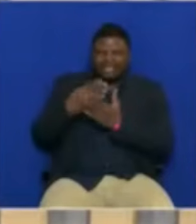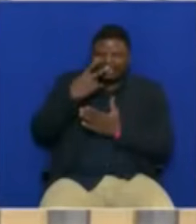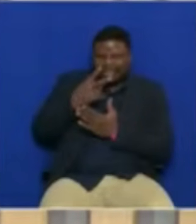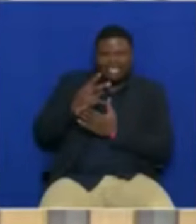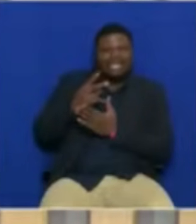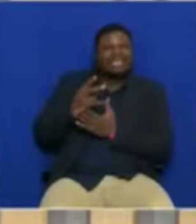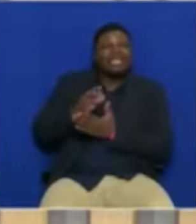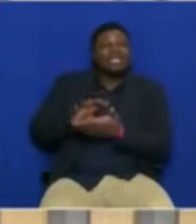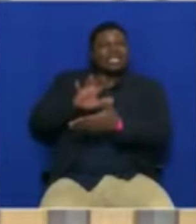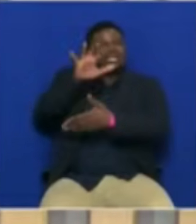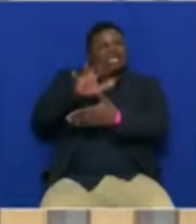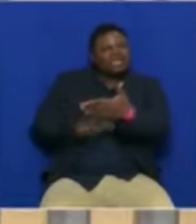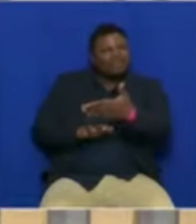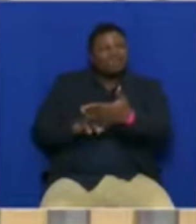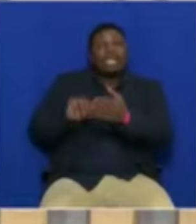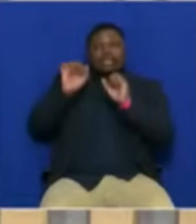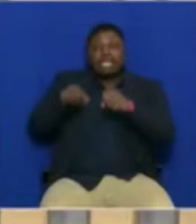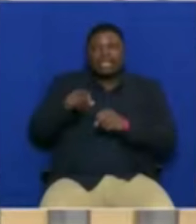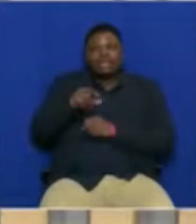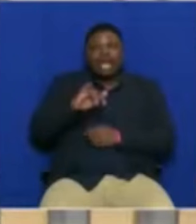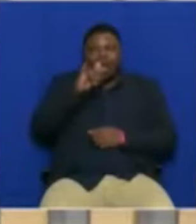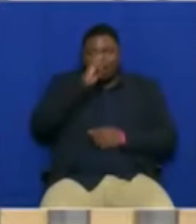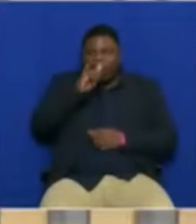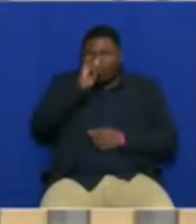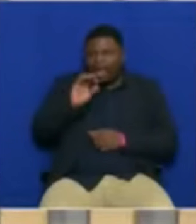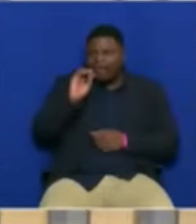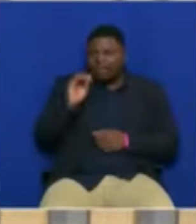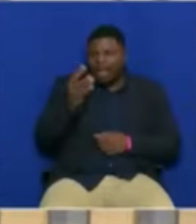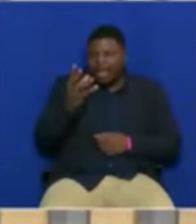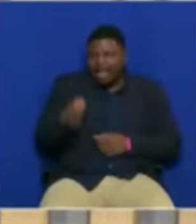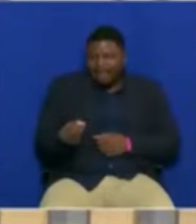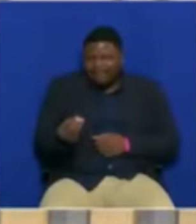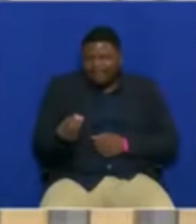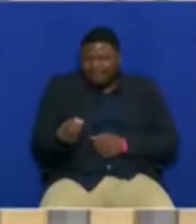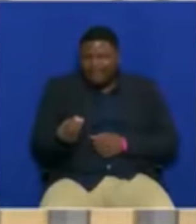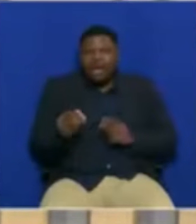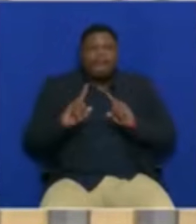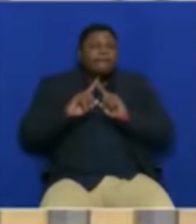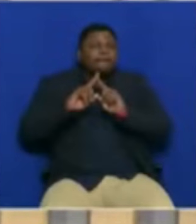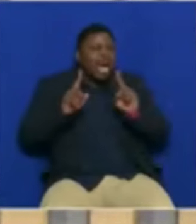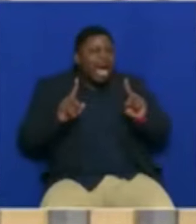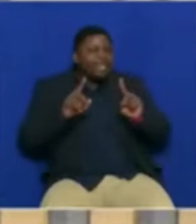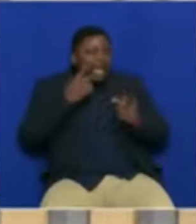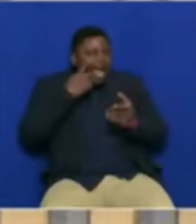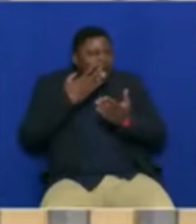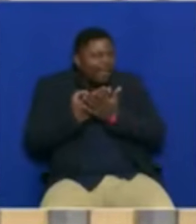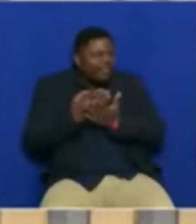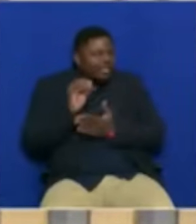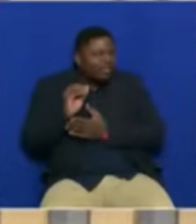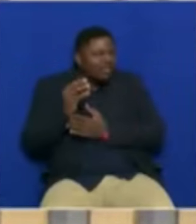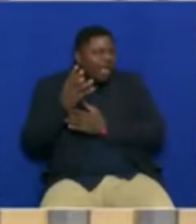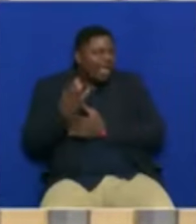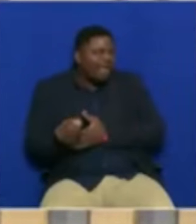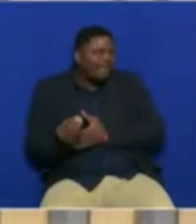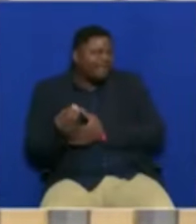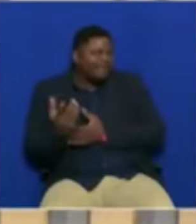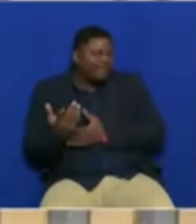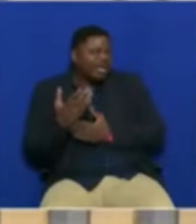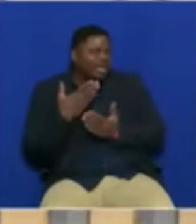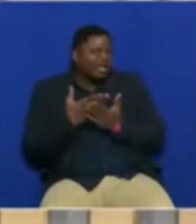there. It's for them to see whether there is enough for that alleged crime to stand, and for them to put that in the